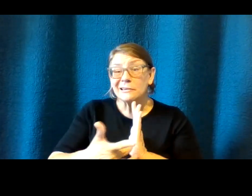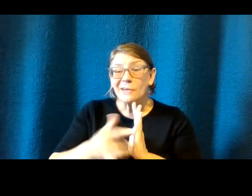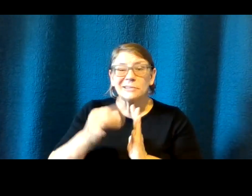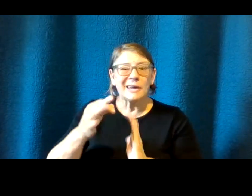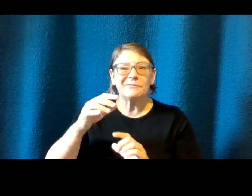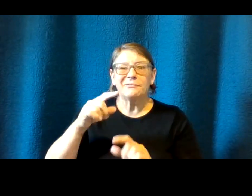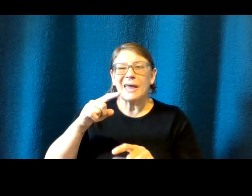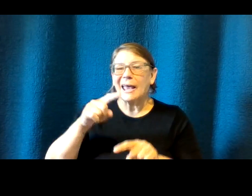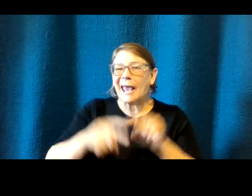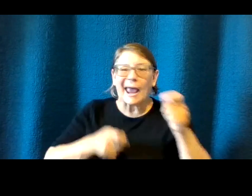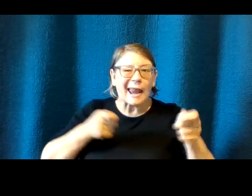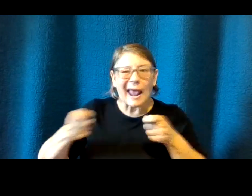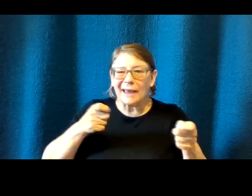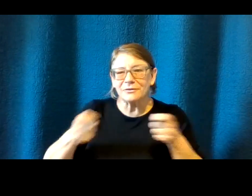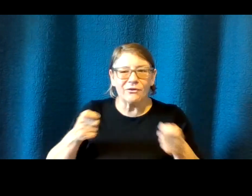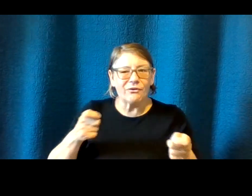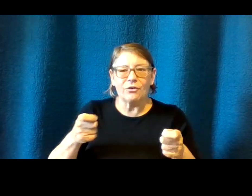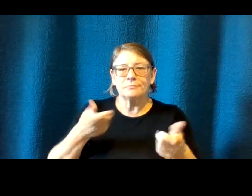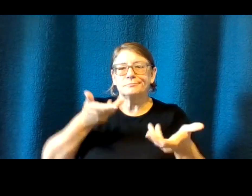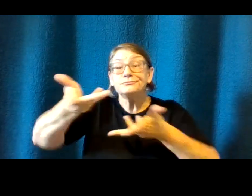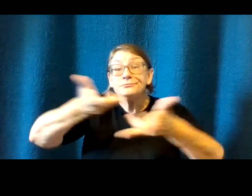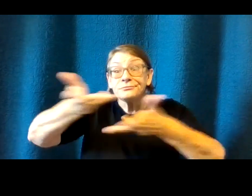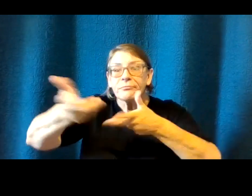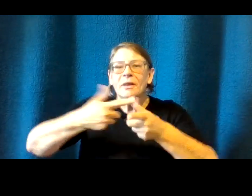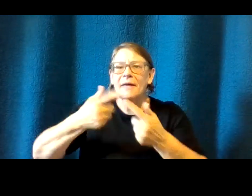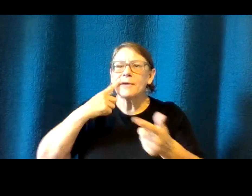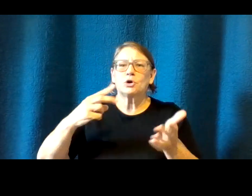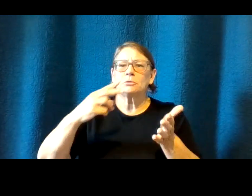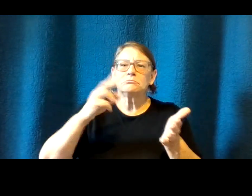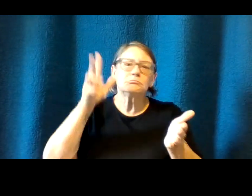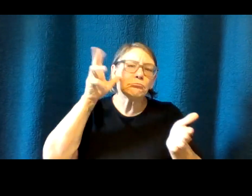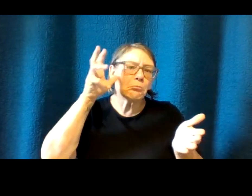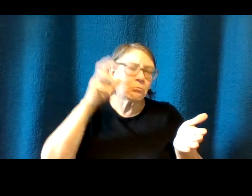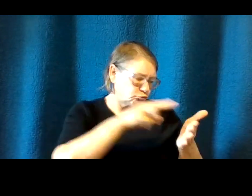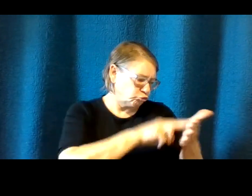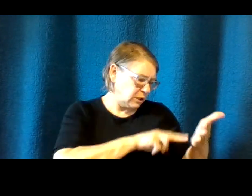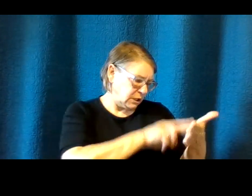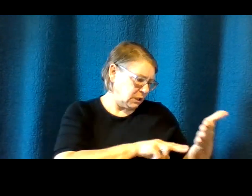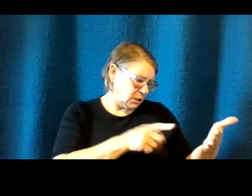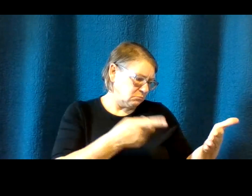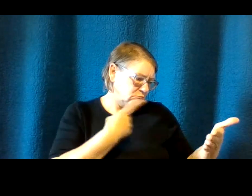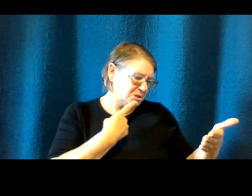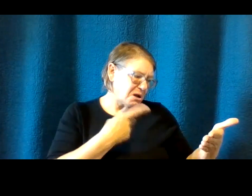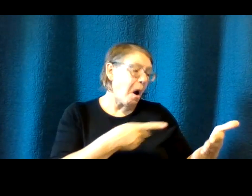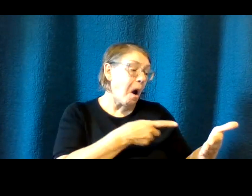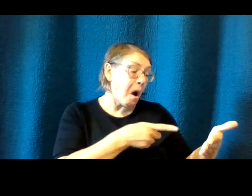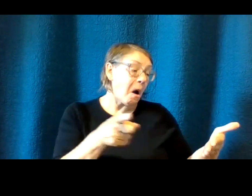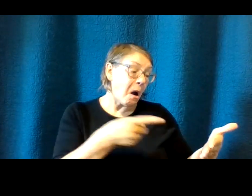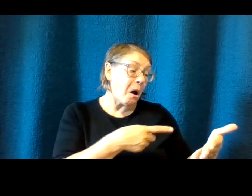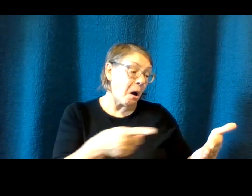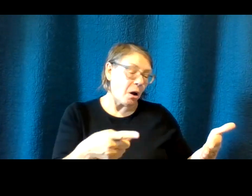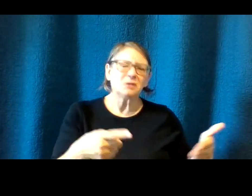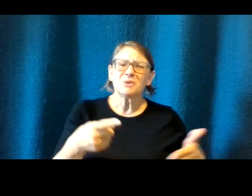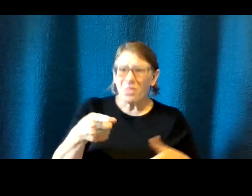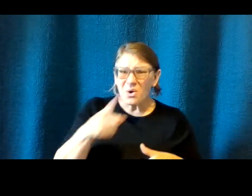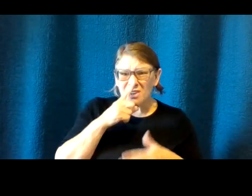in a job fair setting, that they can read what people are saying at the job fair. So those are some